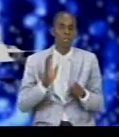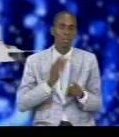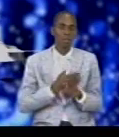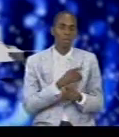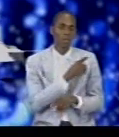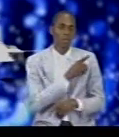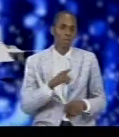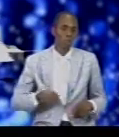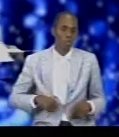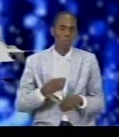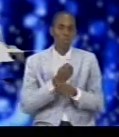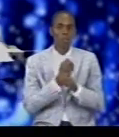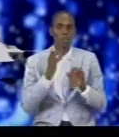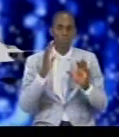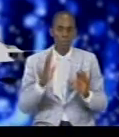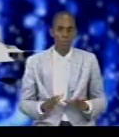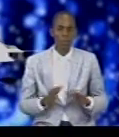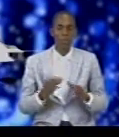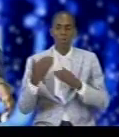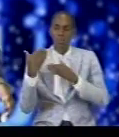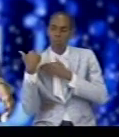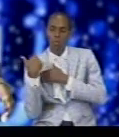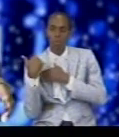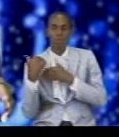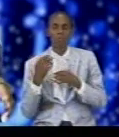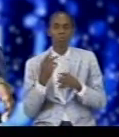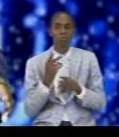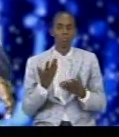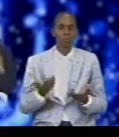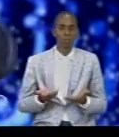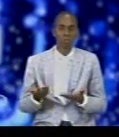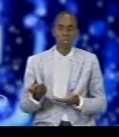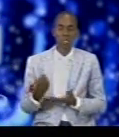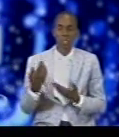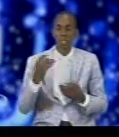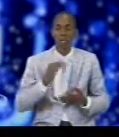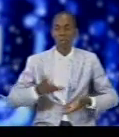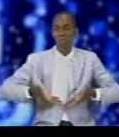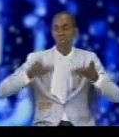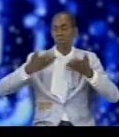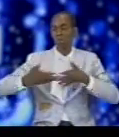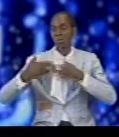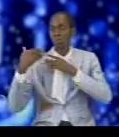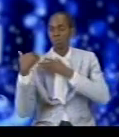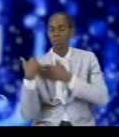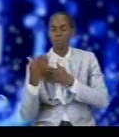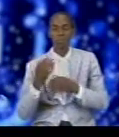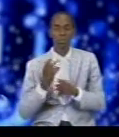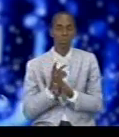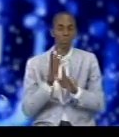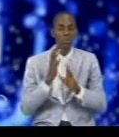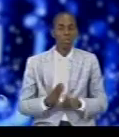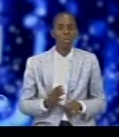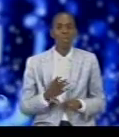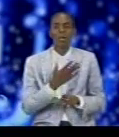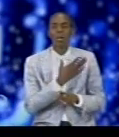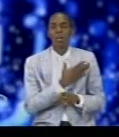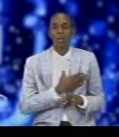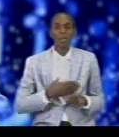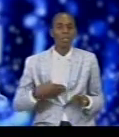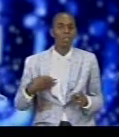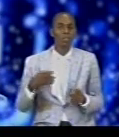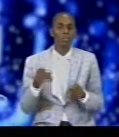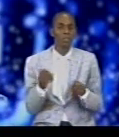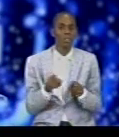one who represented us on the cross when he died on the cross. That's why today, everything concerning the Lord